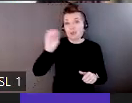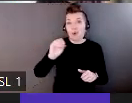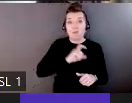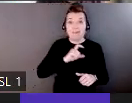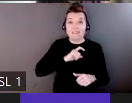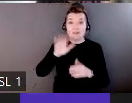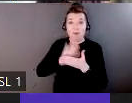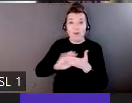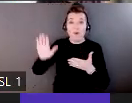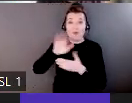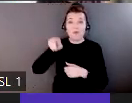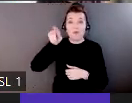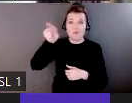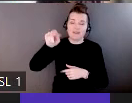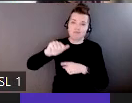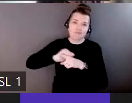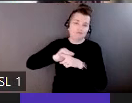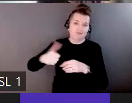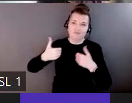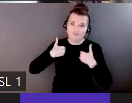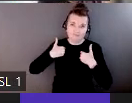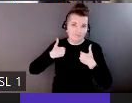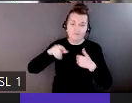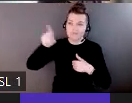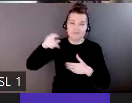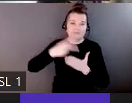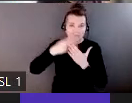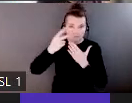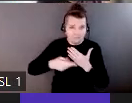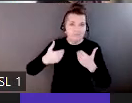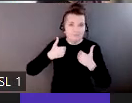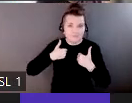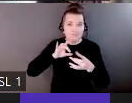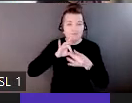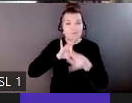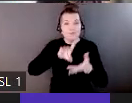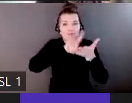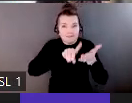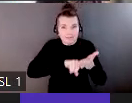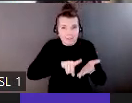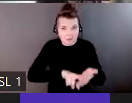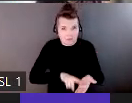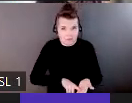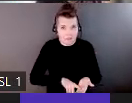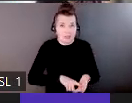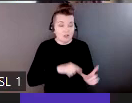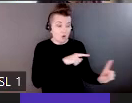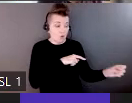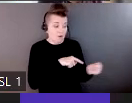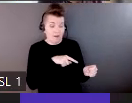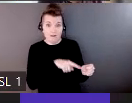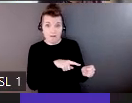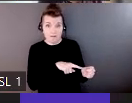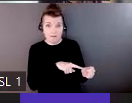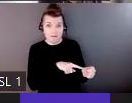and actively involved in a program where it's investigations. So twofold. At the front end,